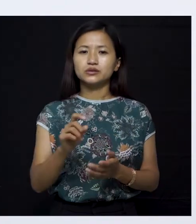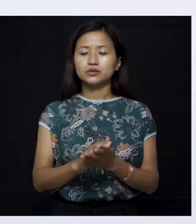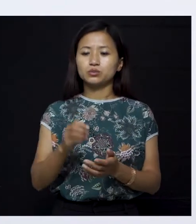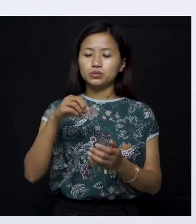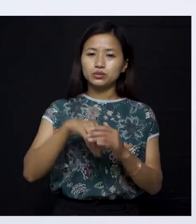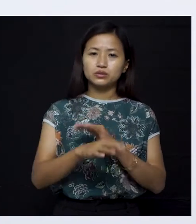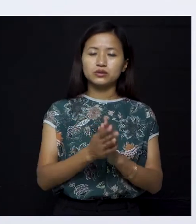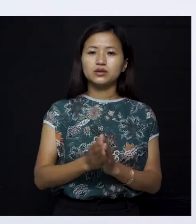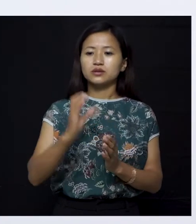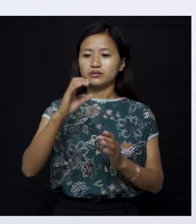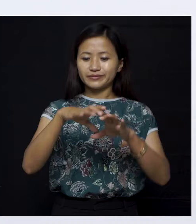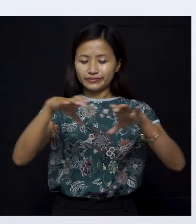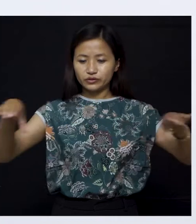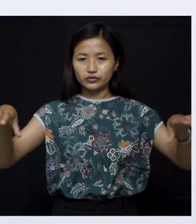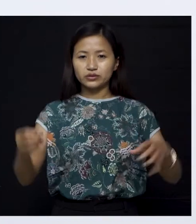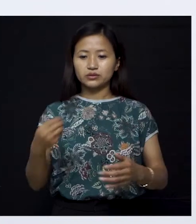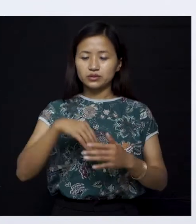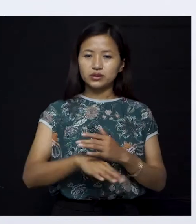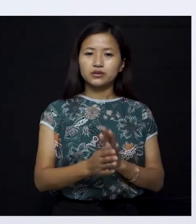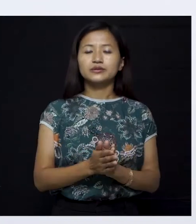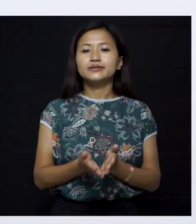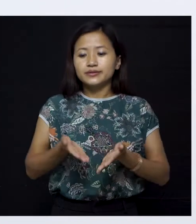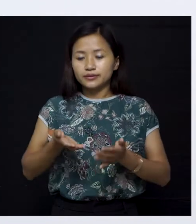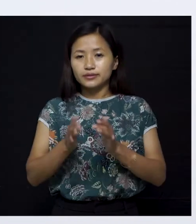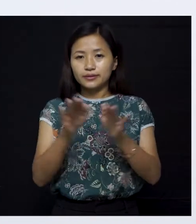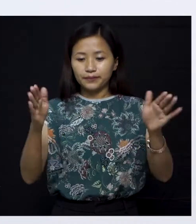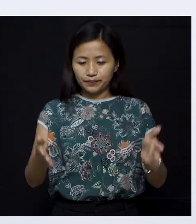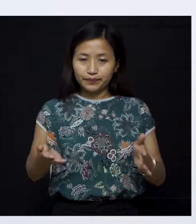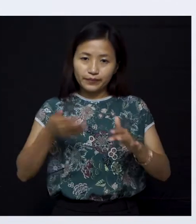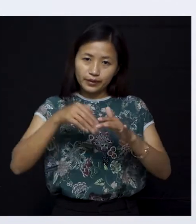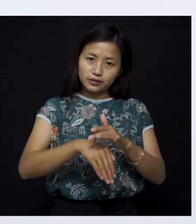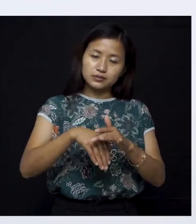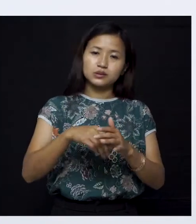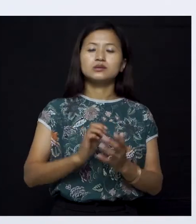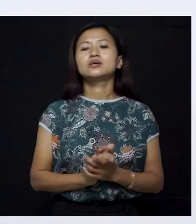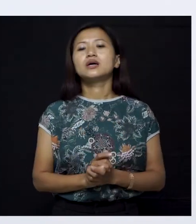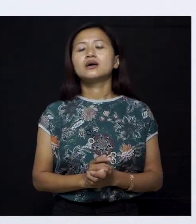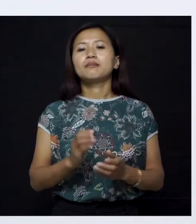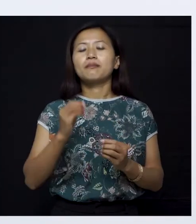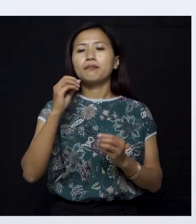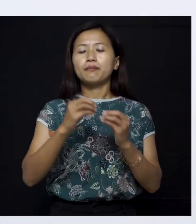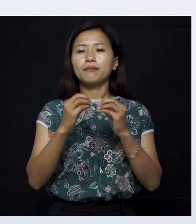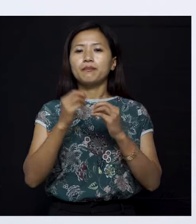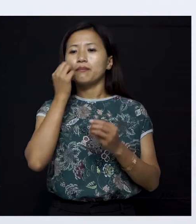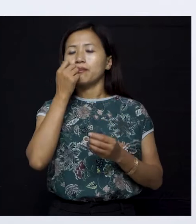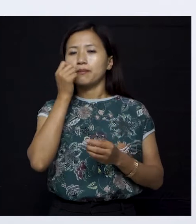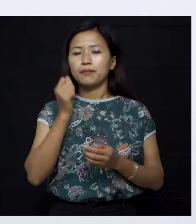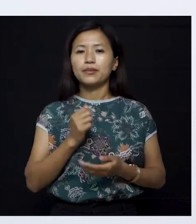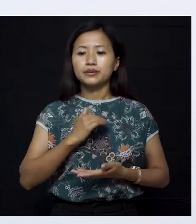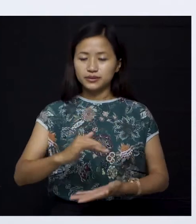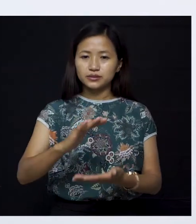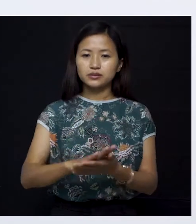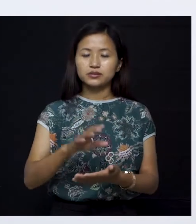put the coffin down into the grave, okay, into the tomb. That is why she did not want Bartley to take away the rope, but Bartley was